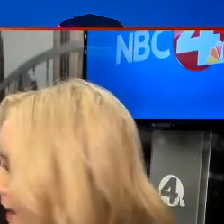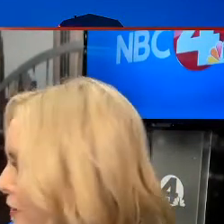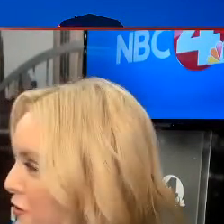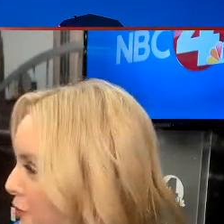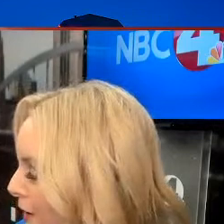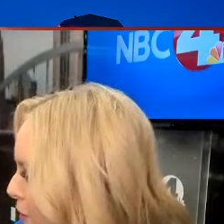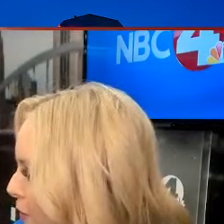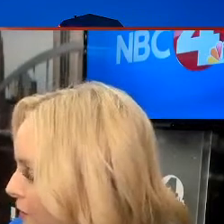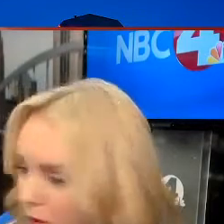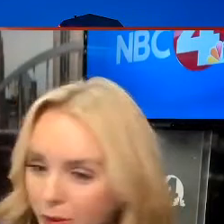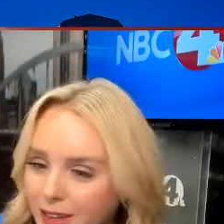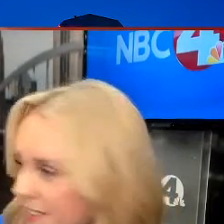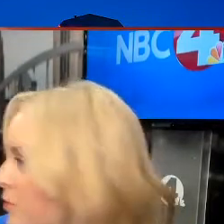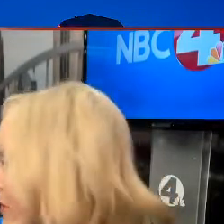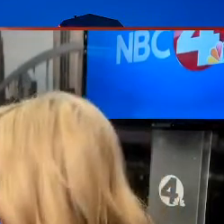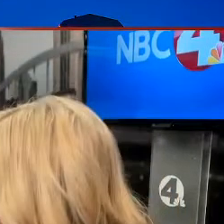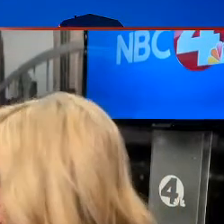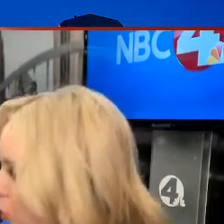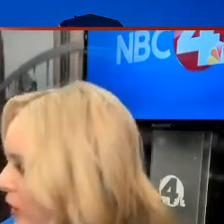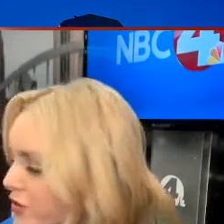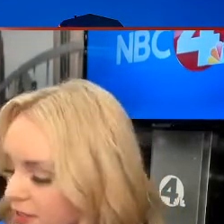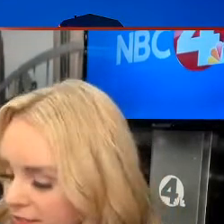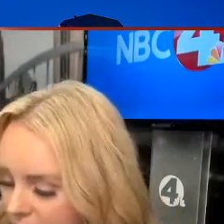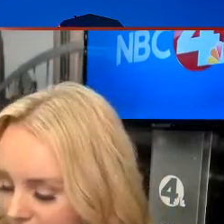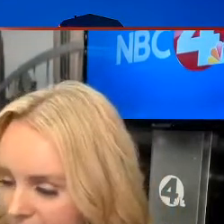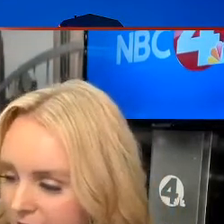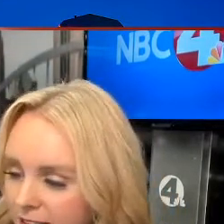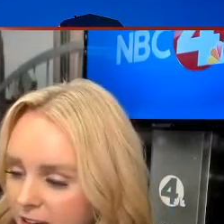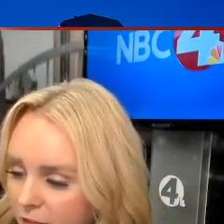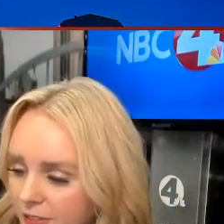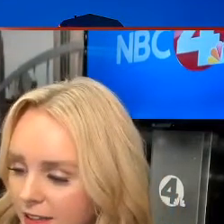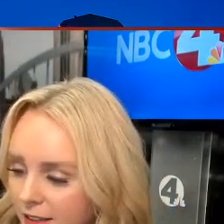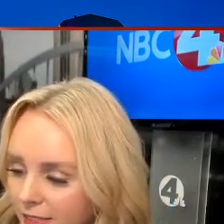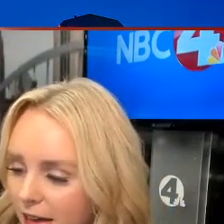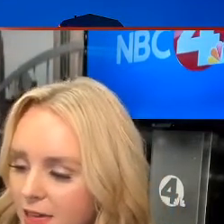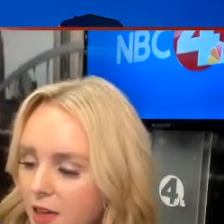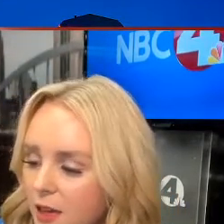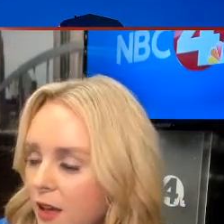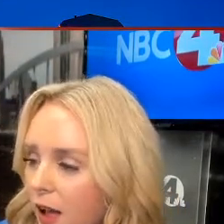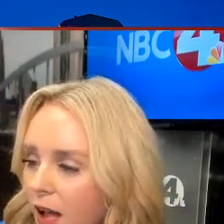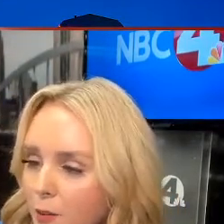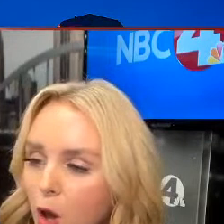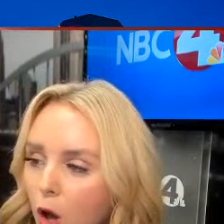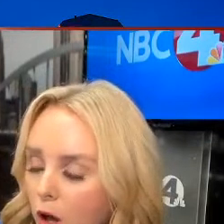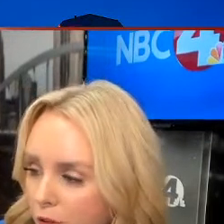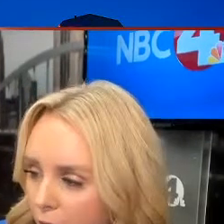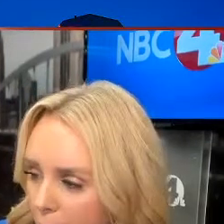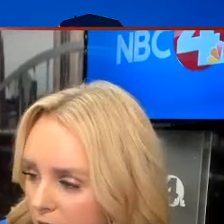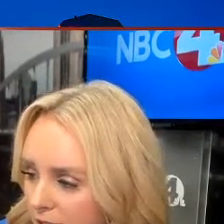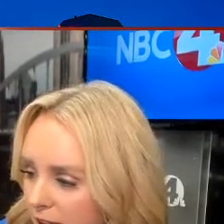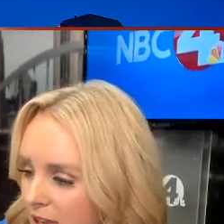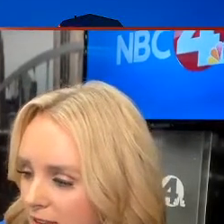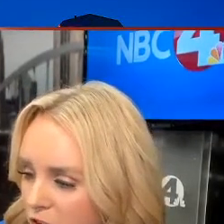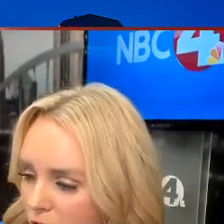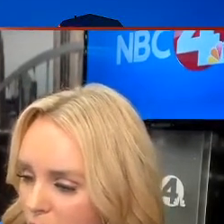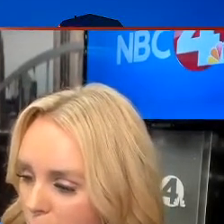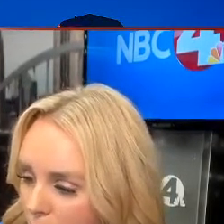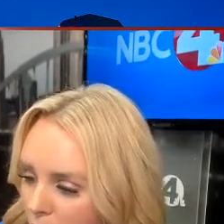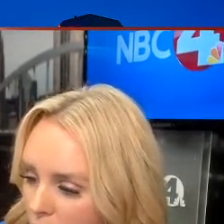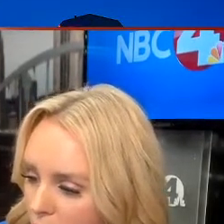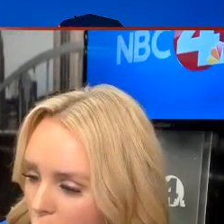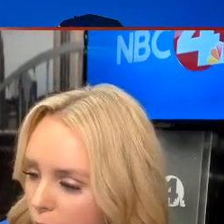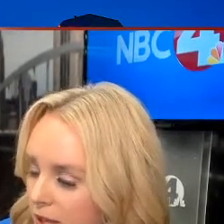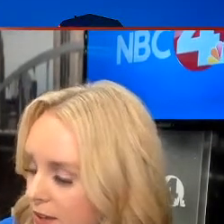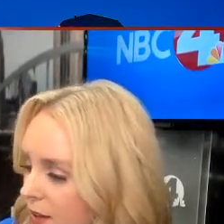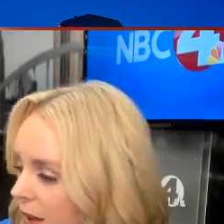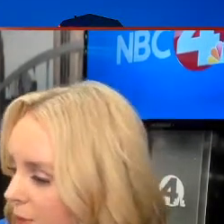forward to that, and I know you probably will be as well. We can ask more technical questions and the vaccine and different things like that. Also happening today, he touched on